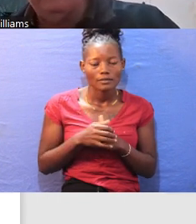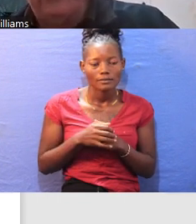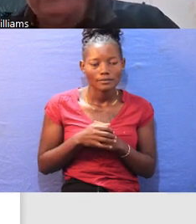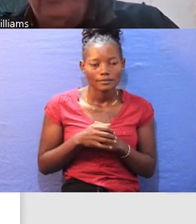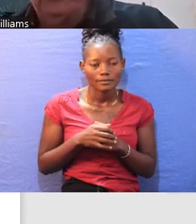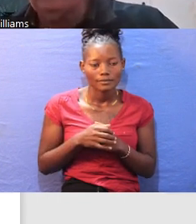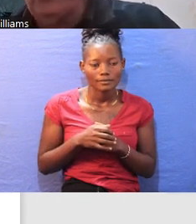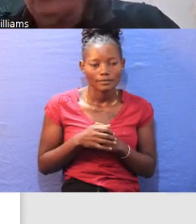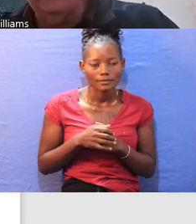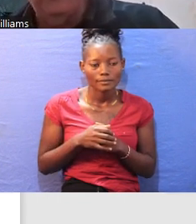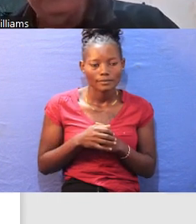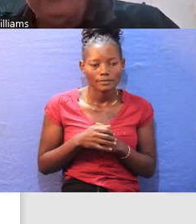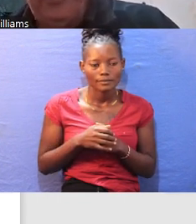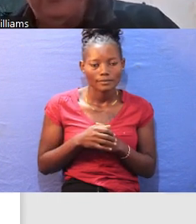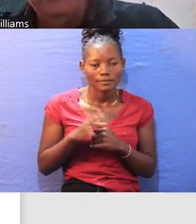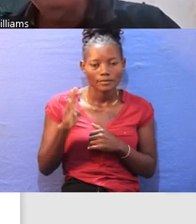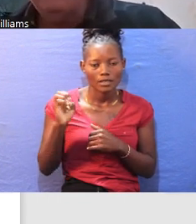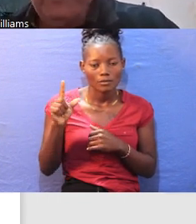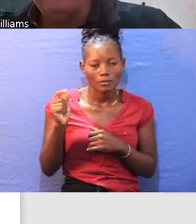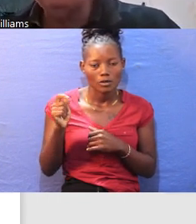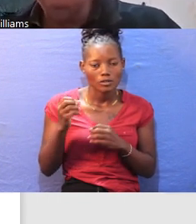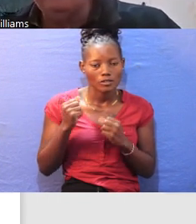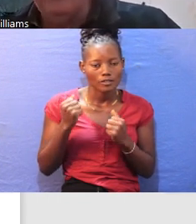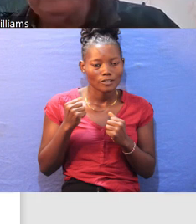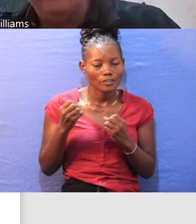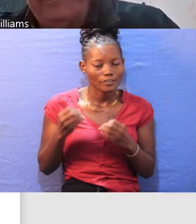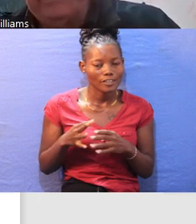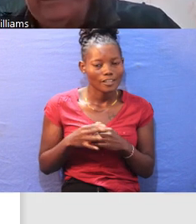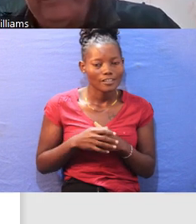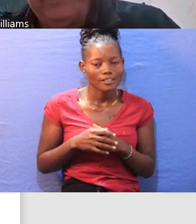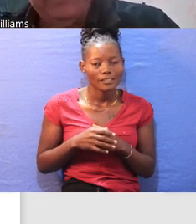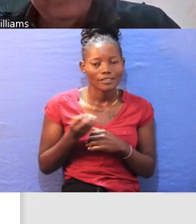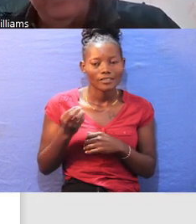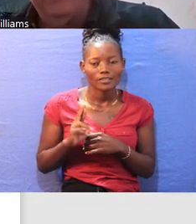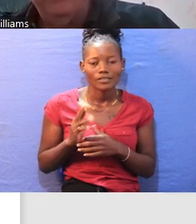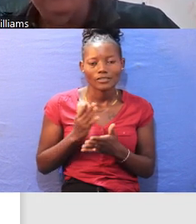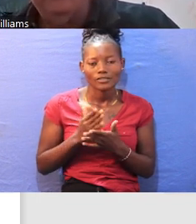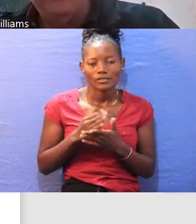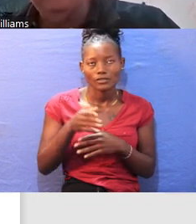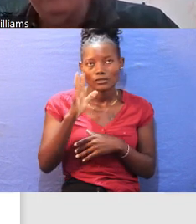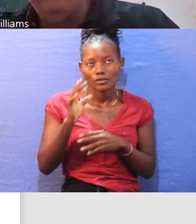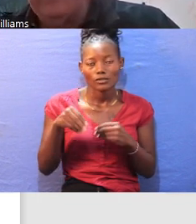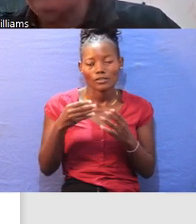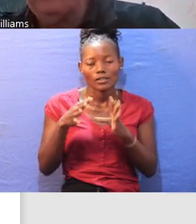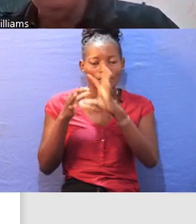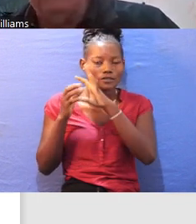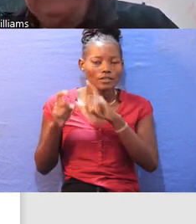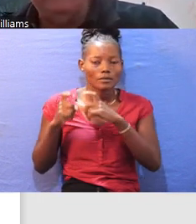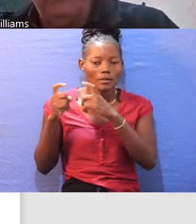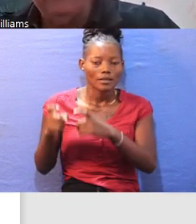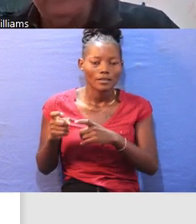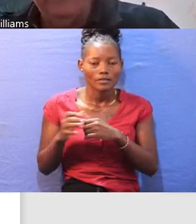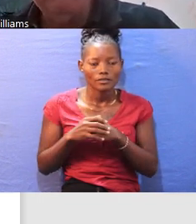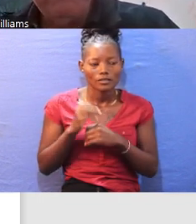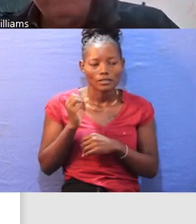Usain Bolt's not strong, or Carl Lewis wasn't strong. Well, that's true, but God gave them a gift. They would have been fast whether they ever